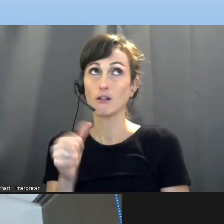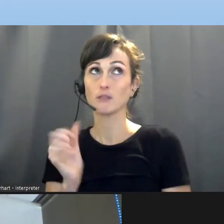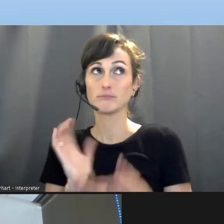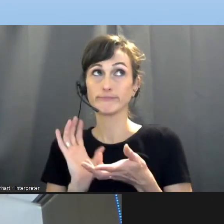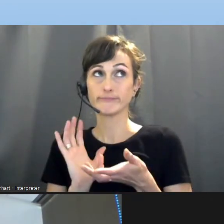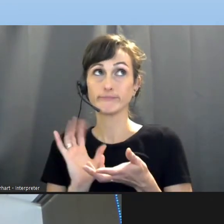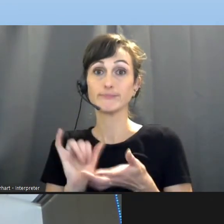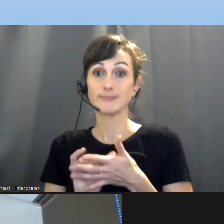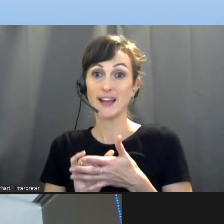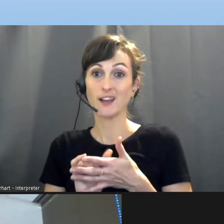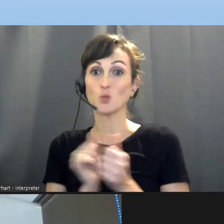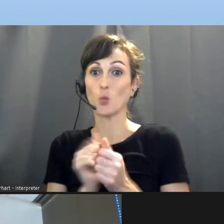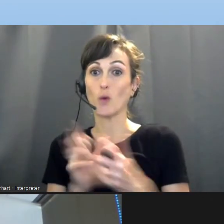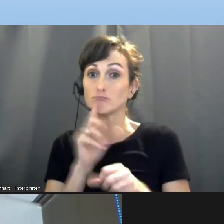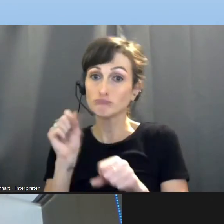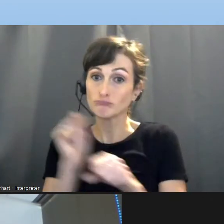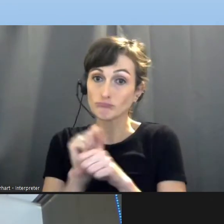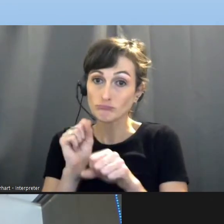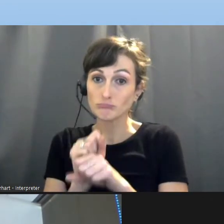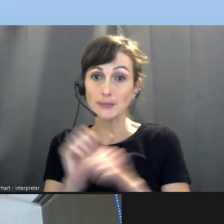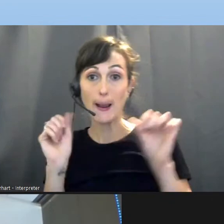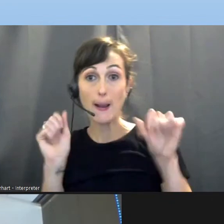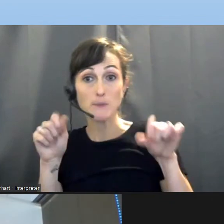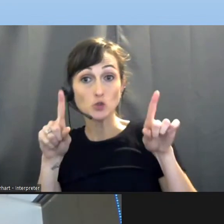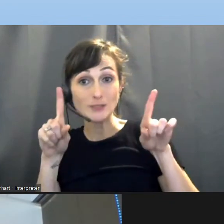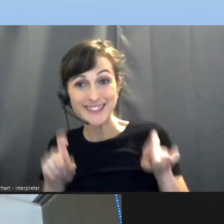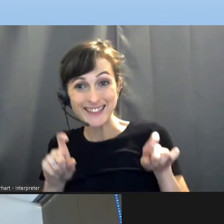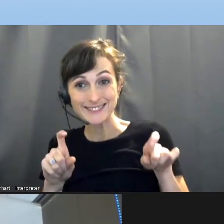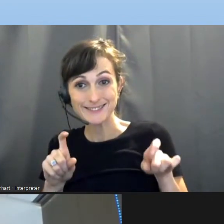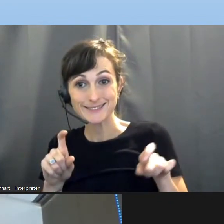without actually being able to test the COVID,